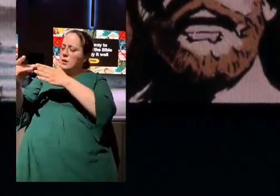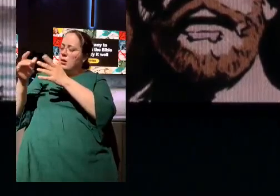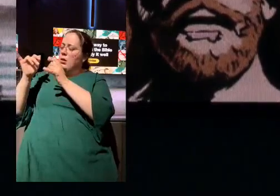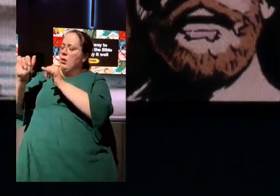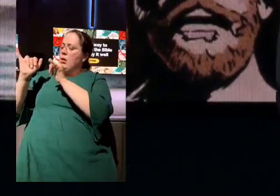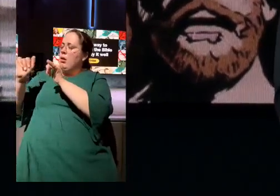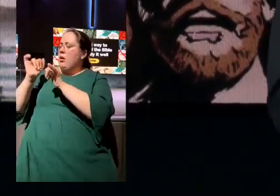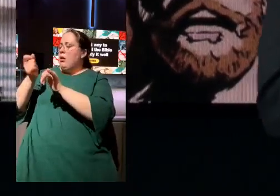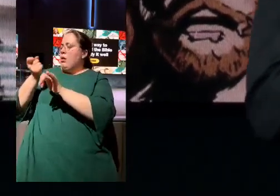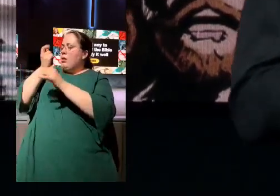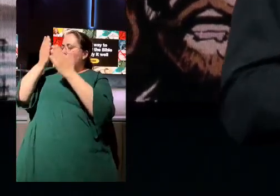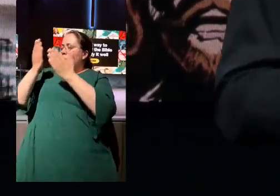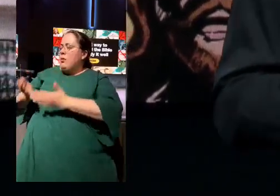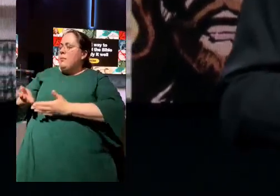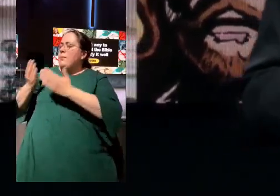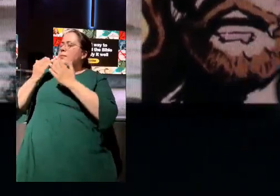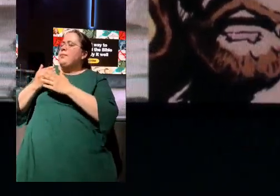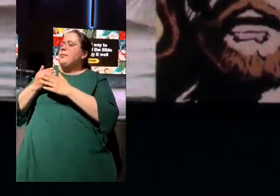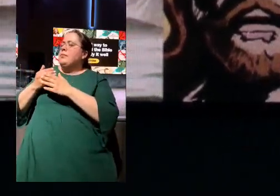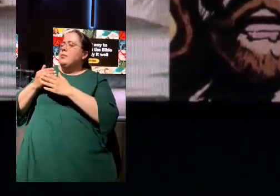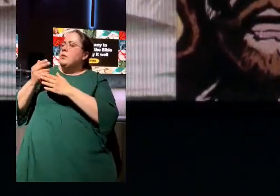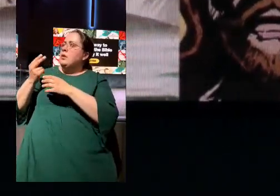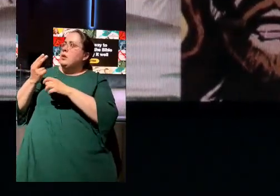pray. Amen.